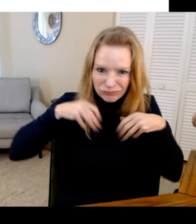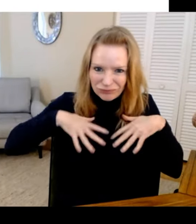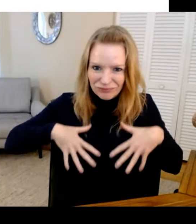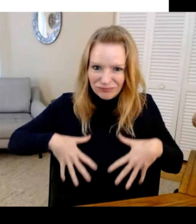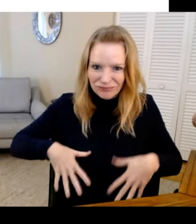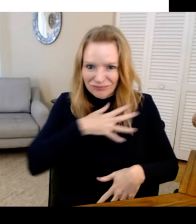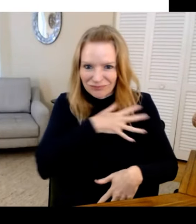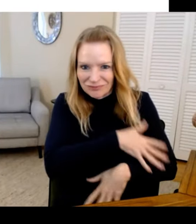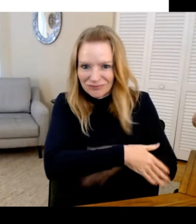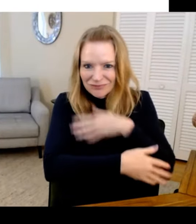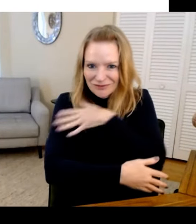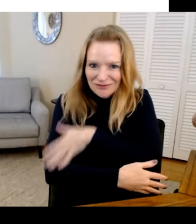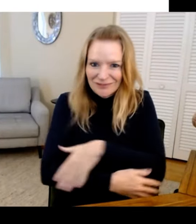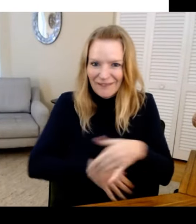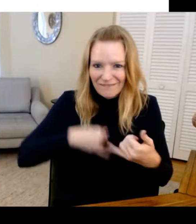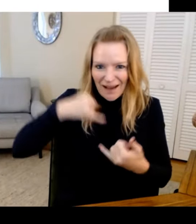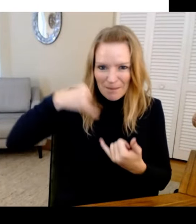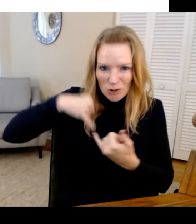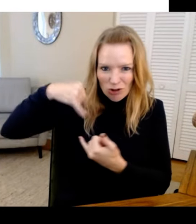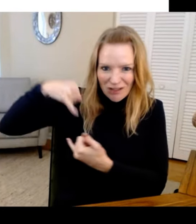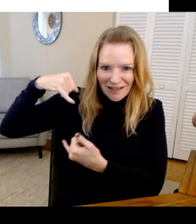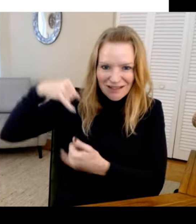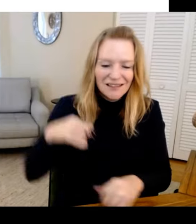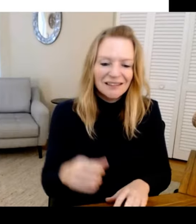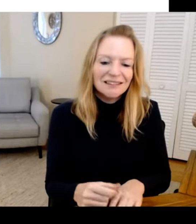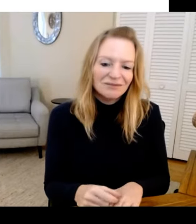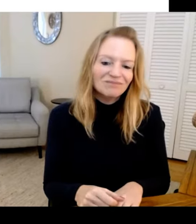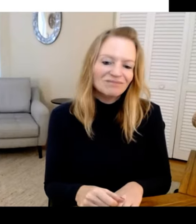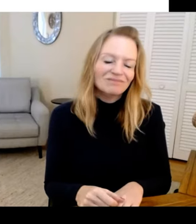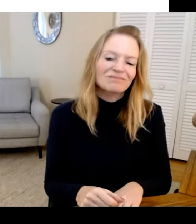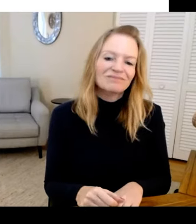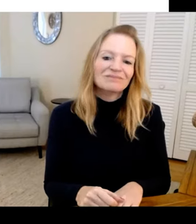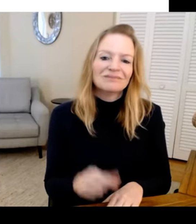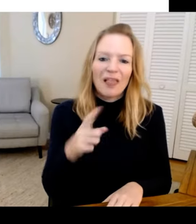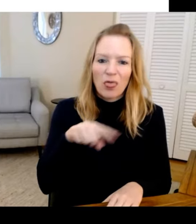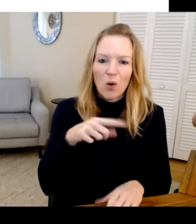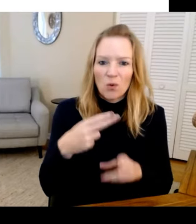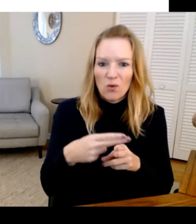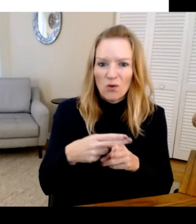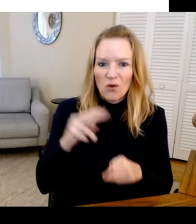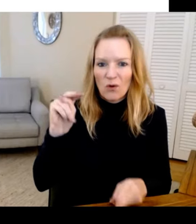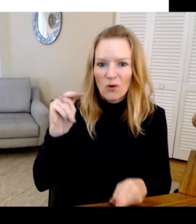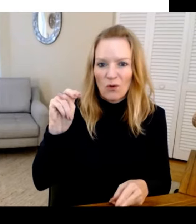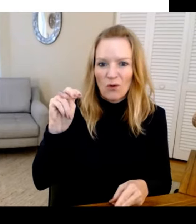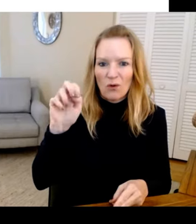You also see here these yellow lines that go, like fibers